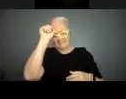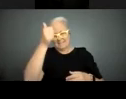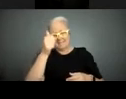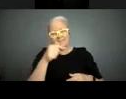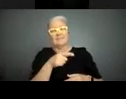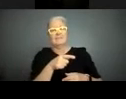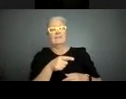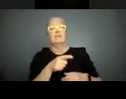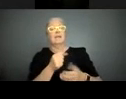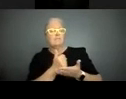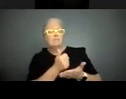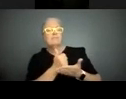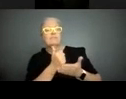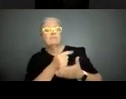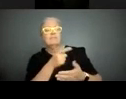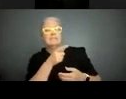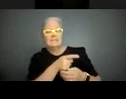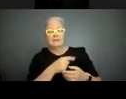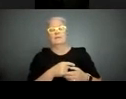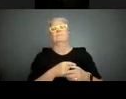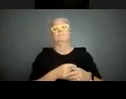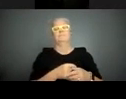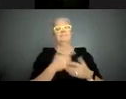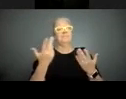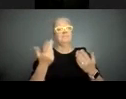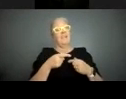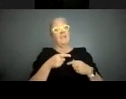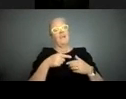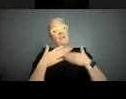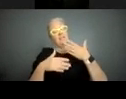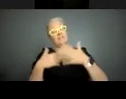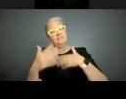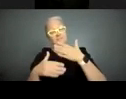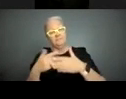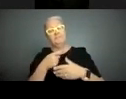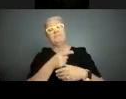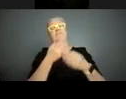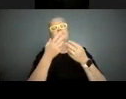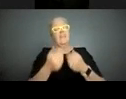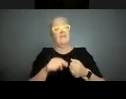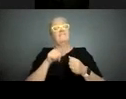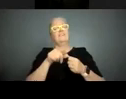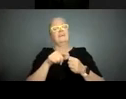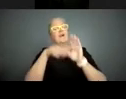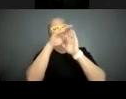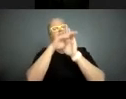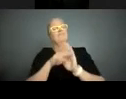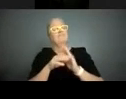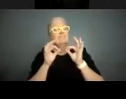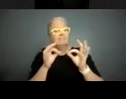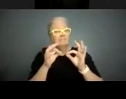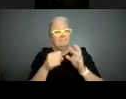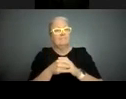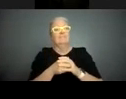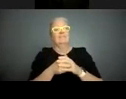little projects, government policy has developed. And now Shruti is going to tell us a bit about where we've got to